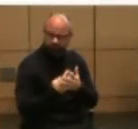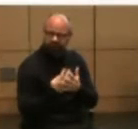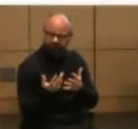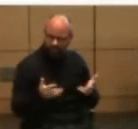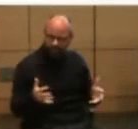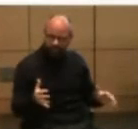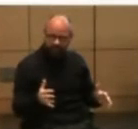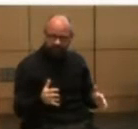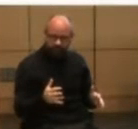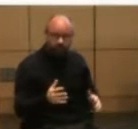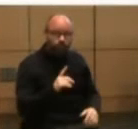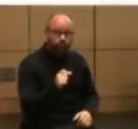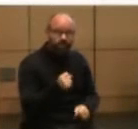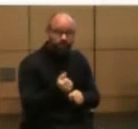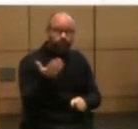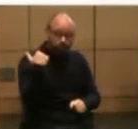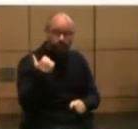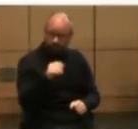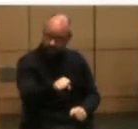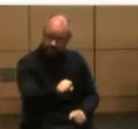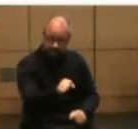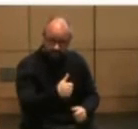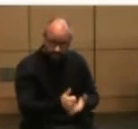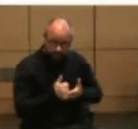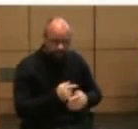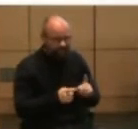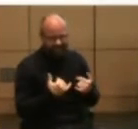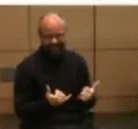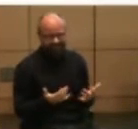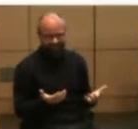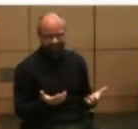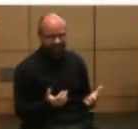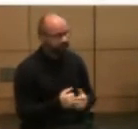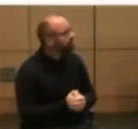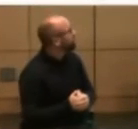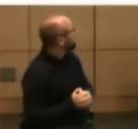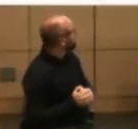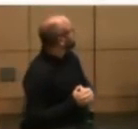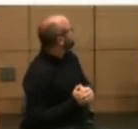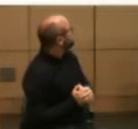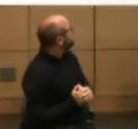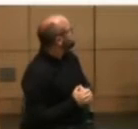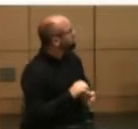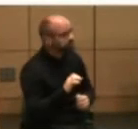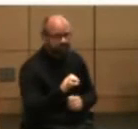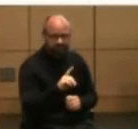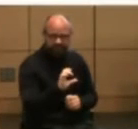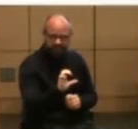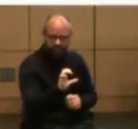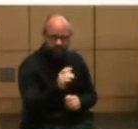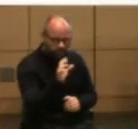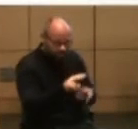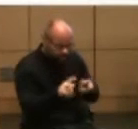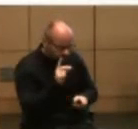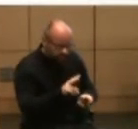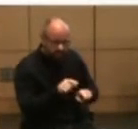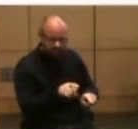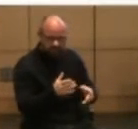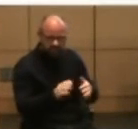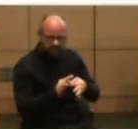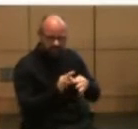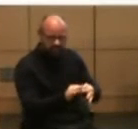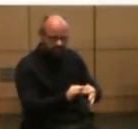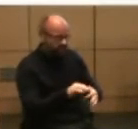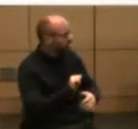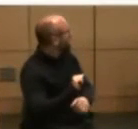ago. Again, looking for abnormalities in CBC may be associated with Alport syndrome. I will say that